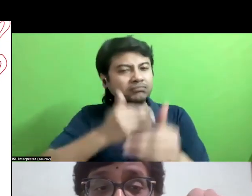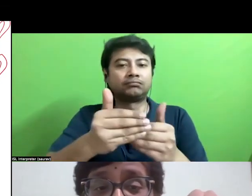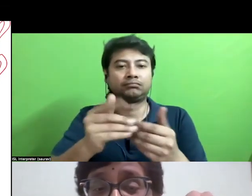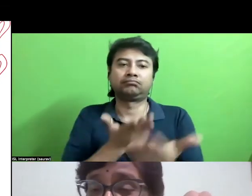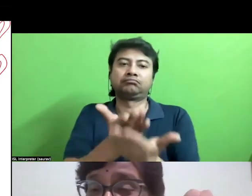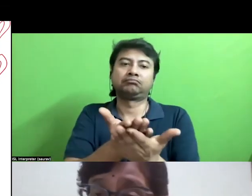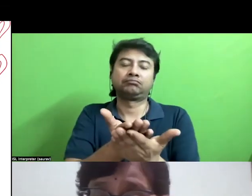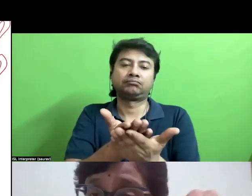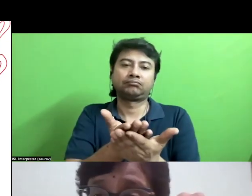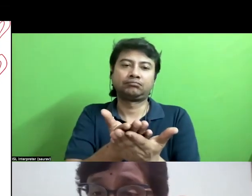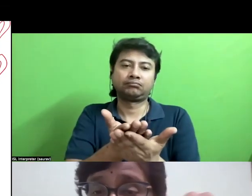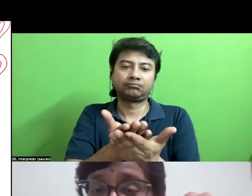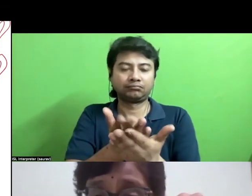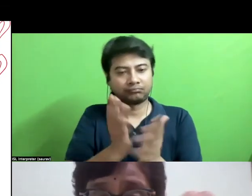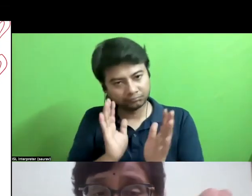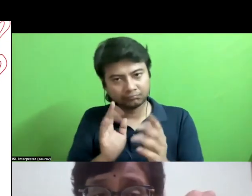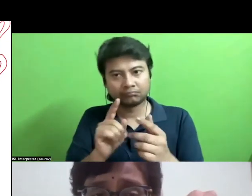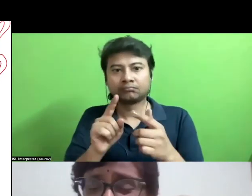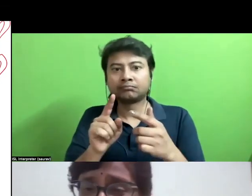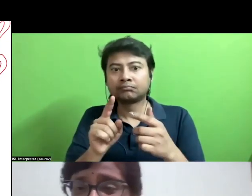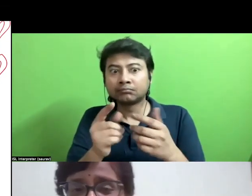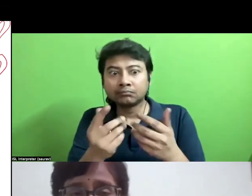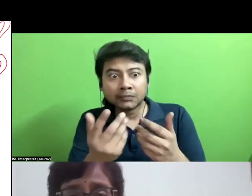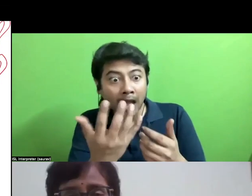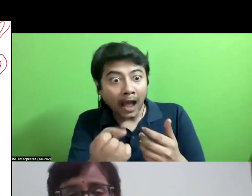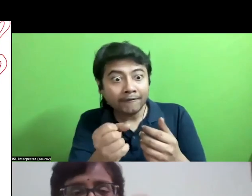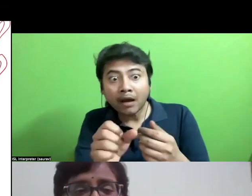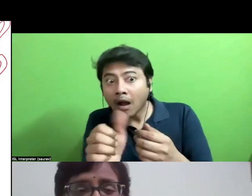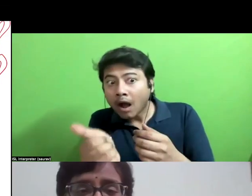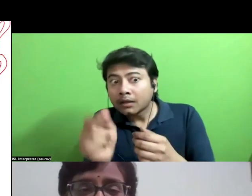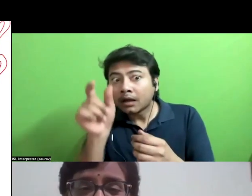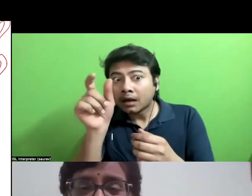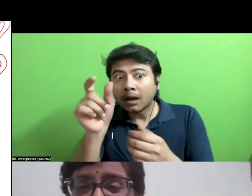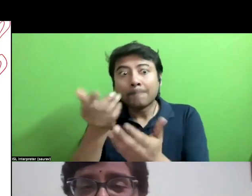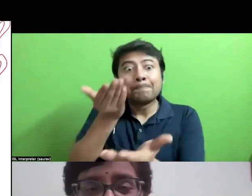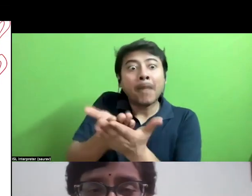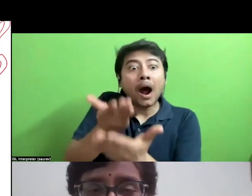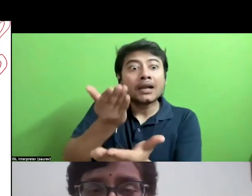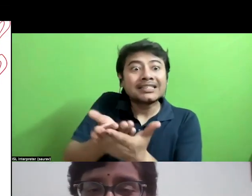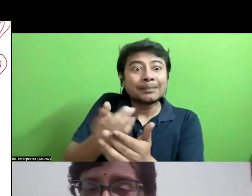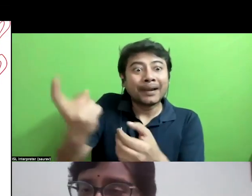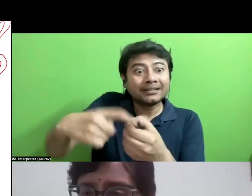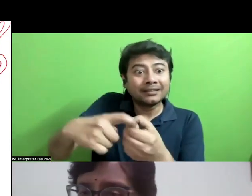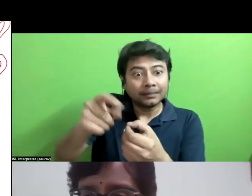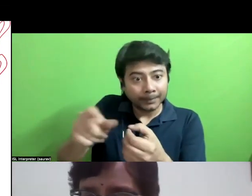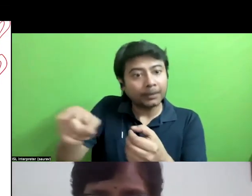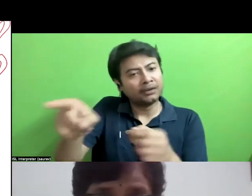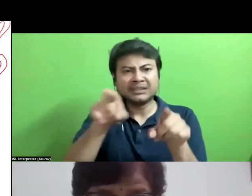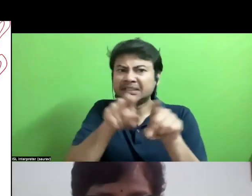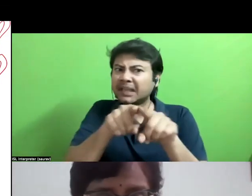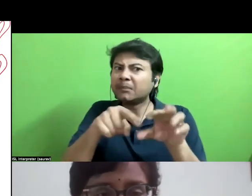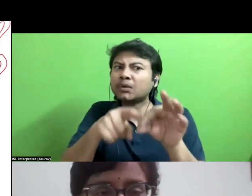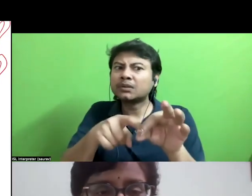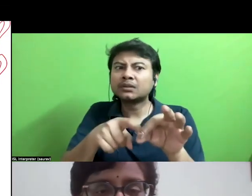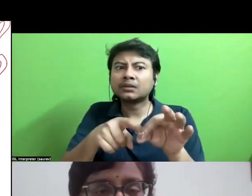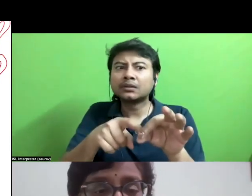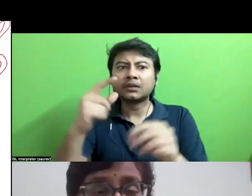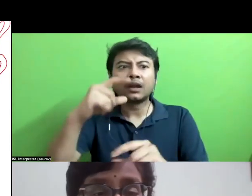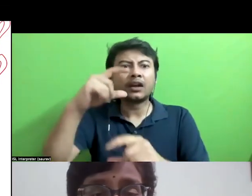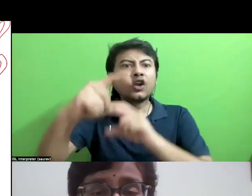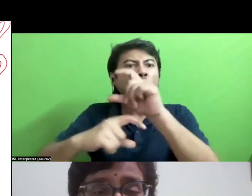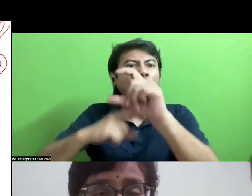who have asked questions which are similar, not exactly the same. How can I work in a corporate landscape for disability